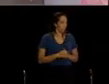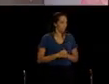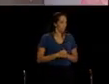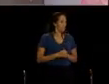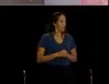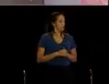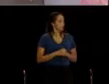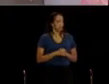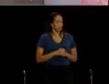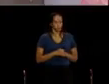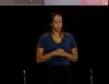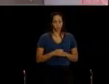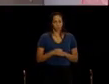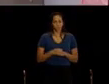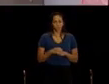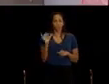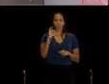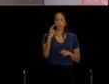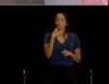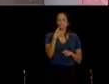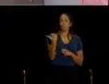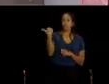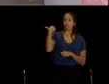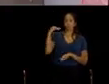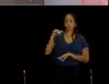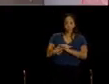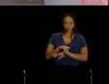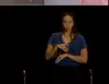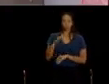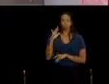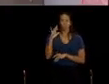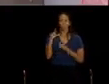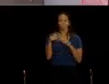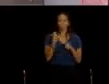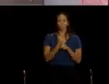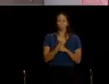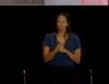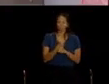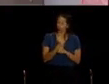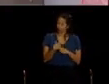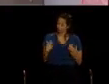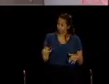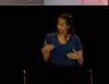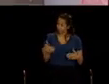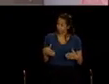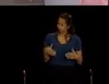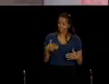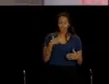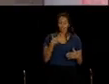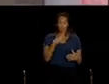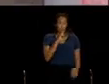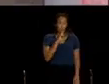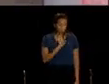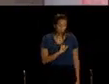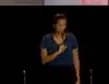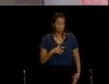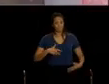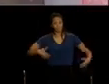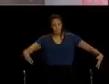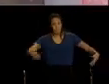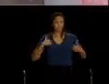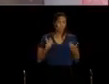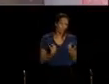As we said last night, we've been saying all along, 25 years. I don't know about y'all. That makes me old, fat, and tired.